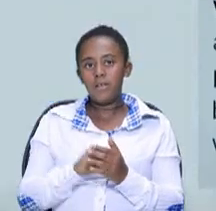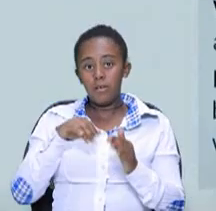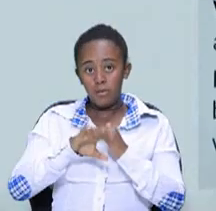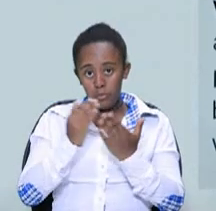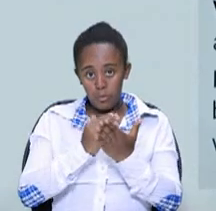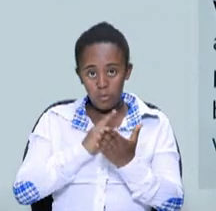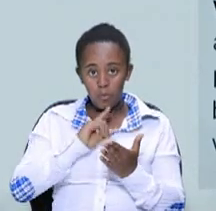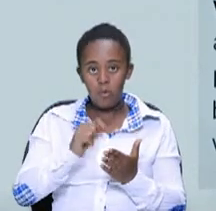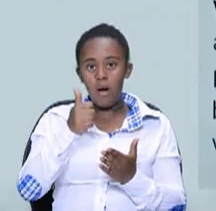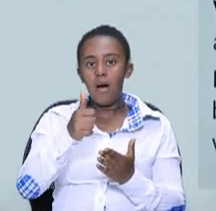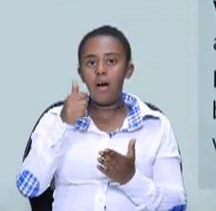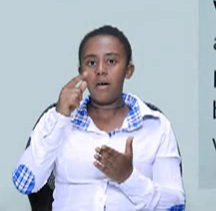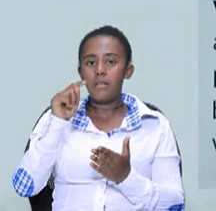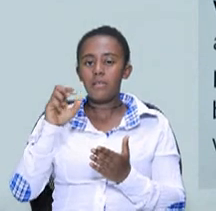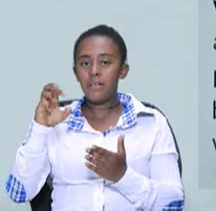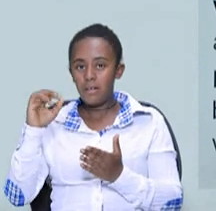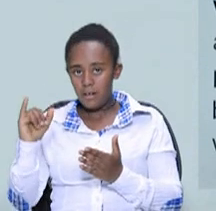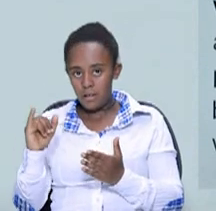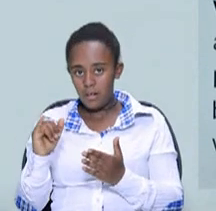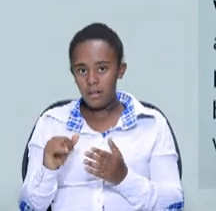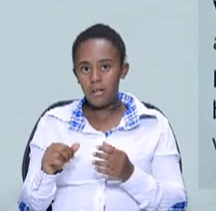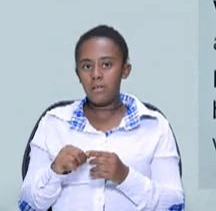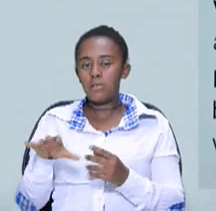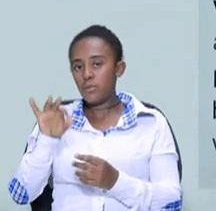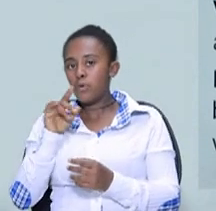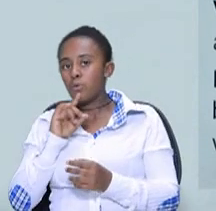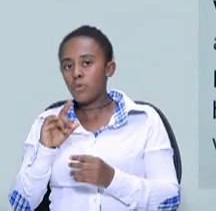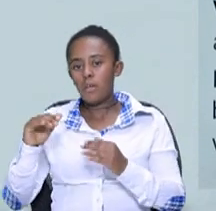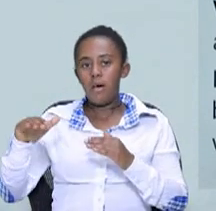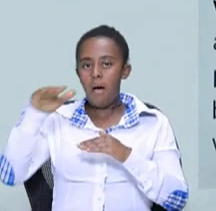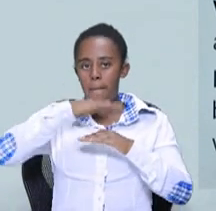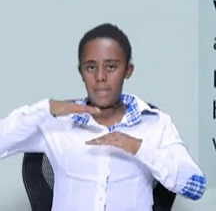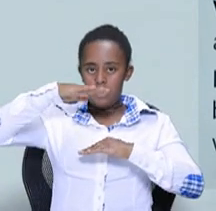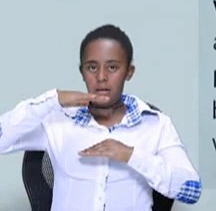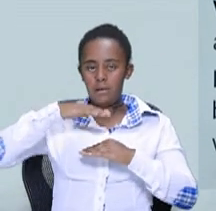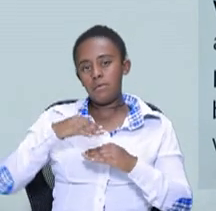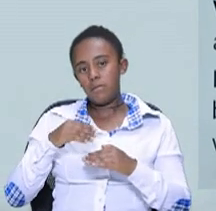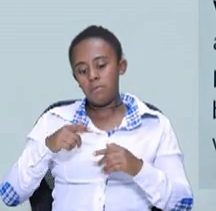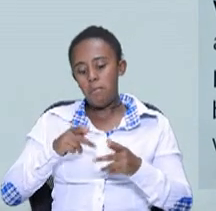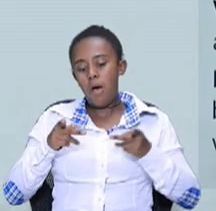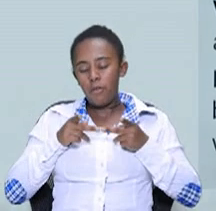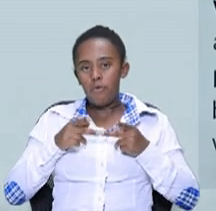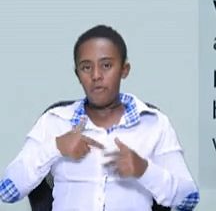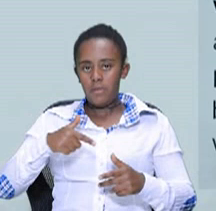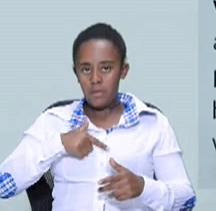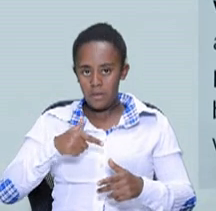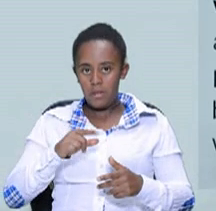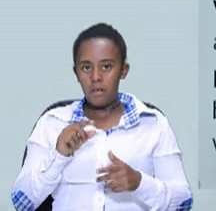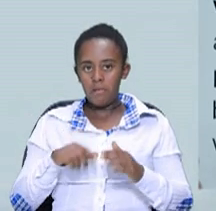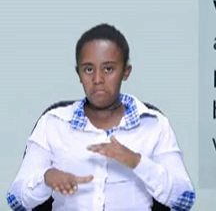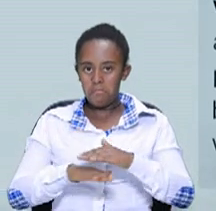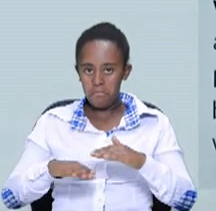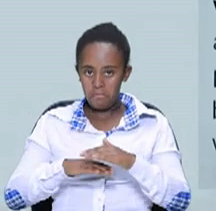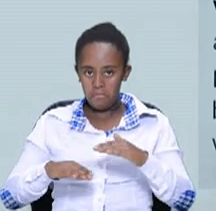lesson, the atria are found, or they are situated on the upper part of the heart, and the